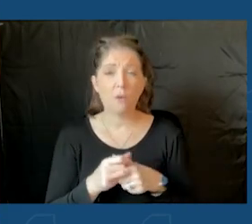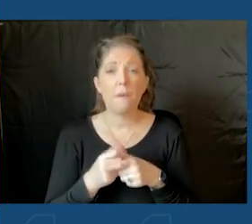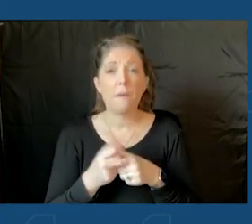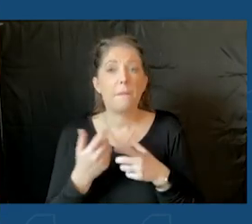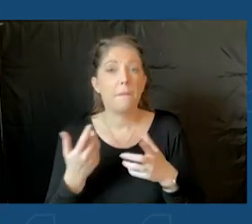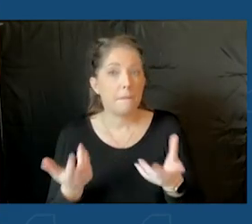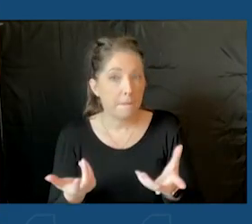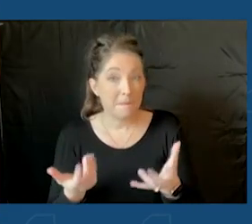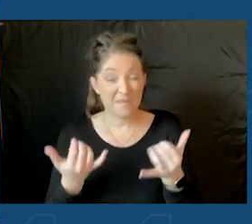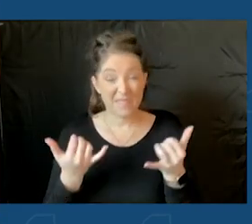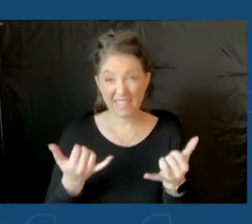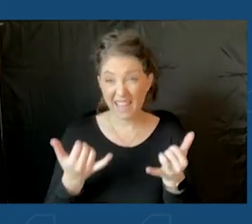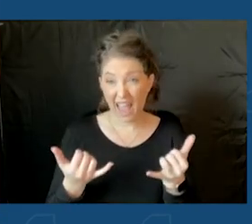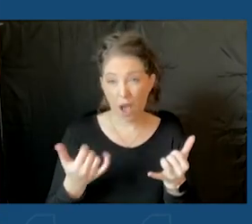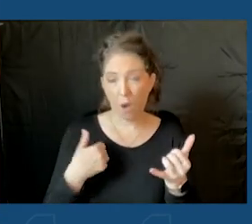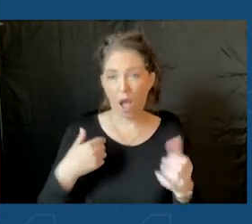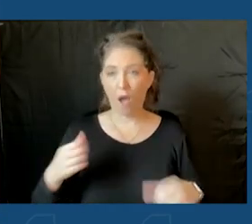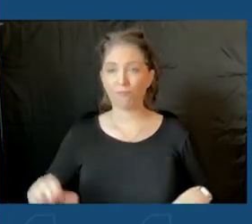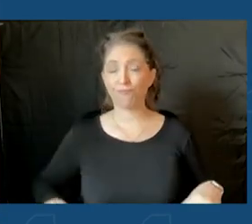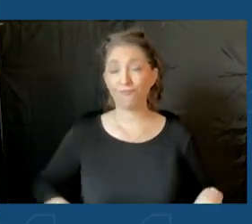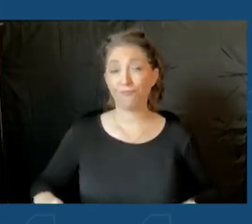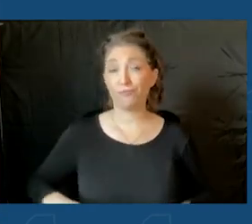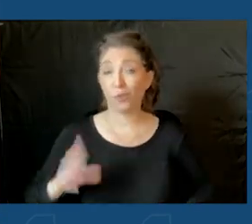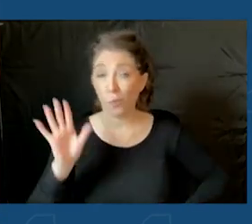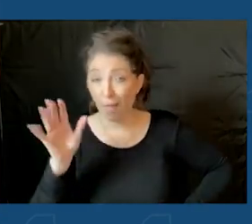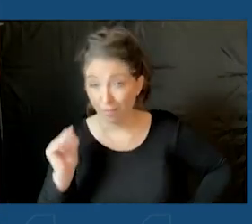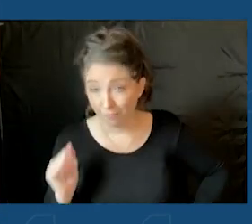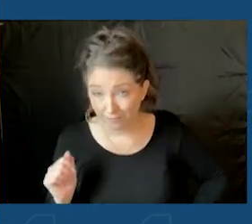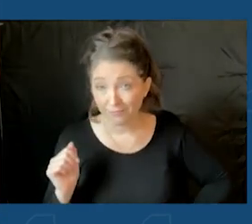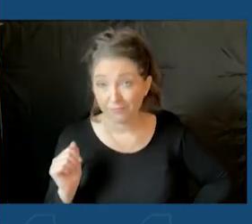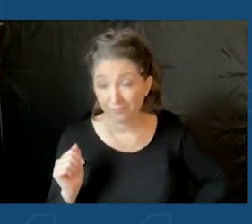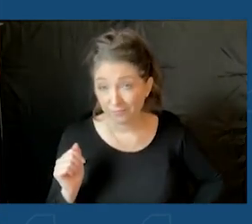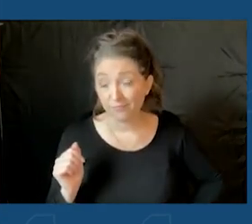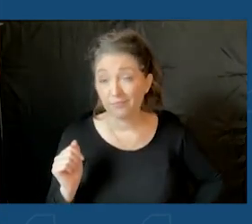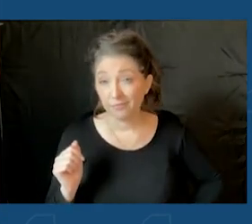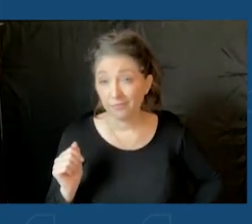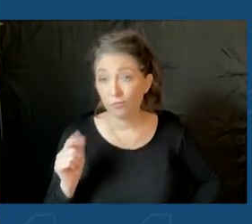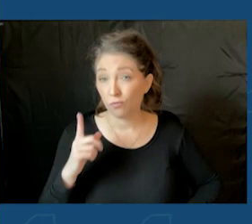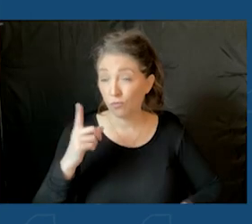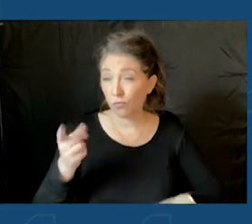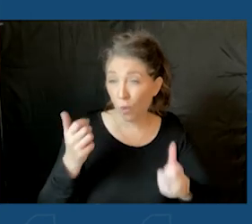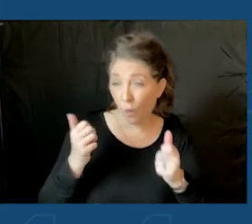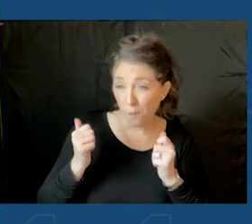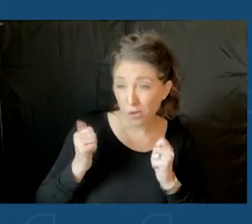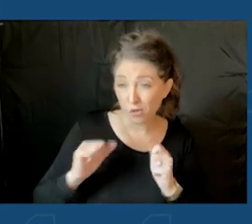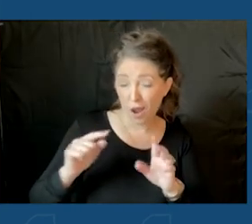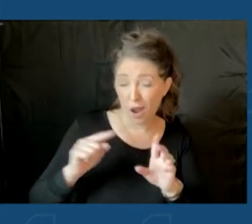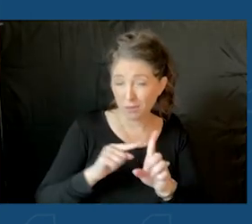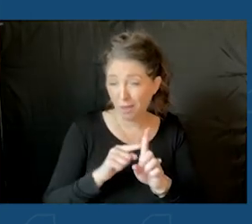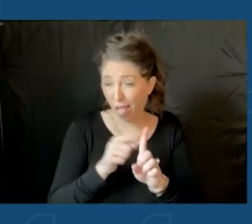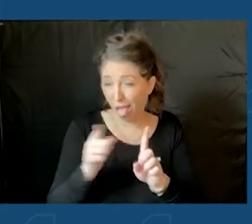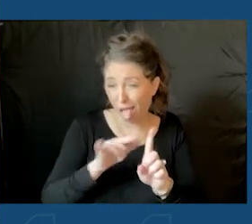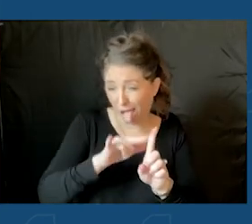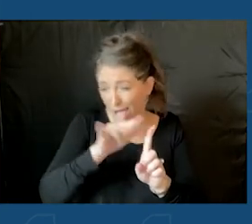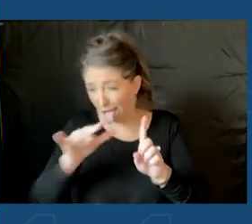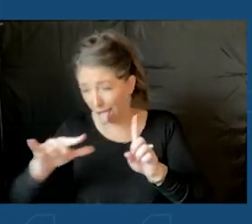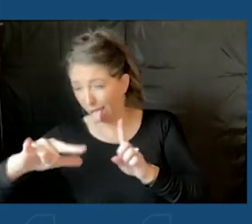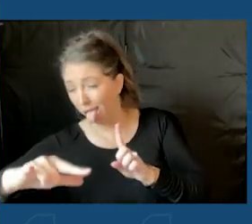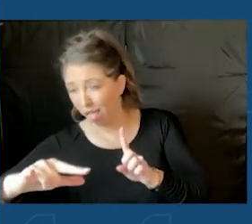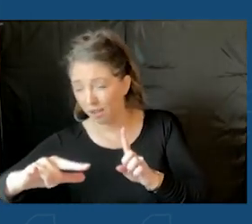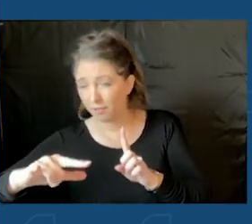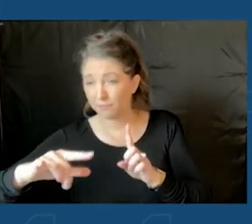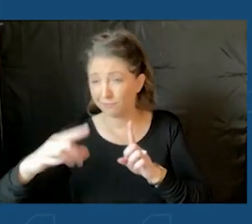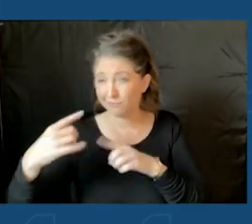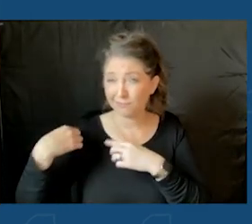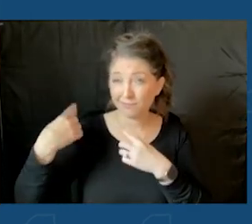And now I brag to them, I said, well, you've been trying to deviate someplace else, but how long? Not